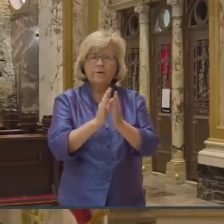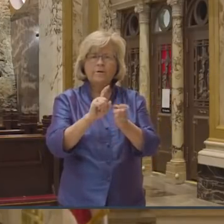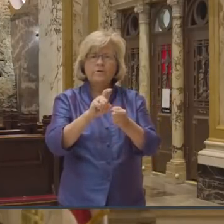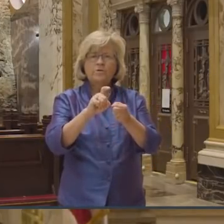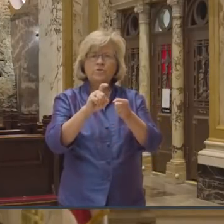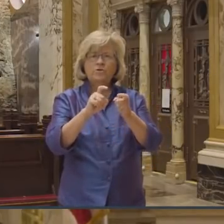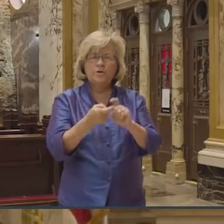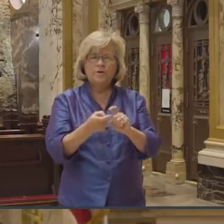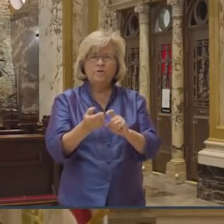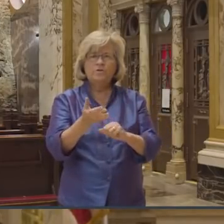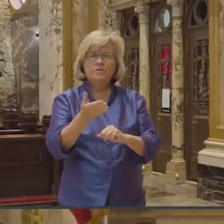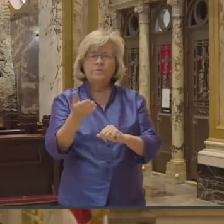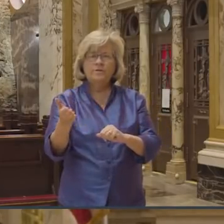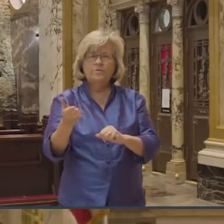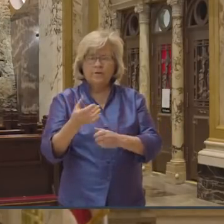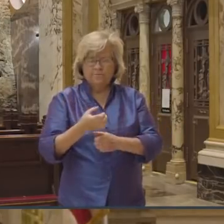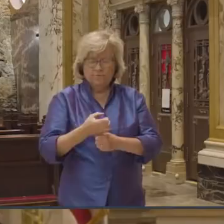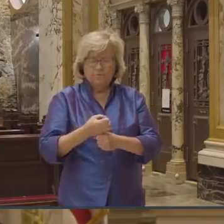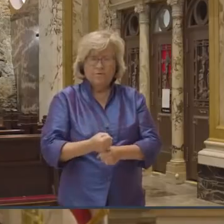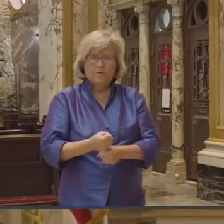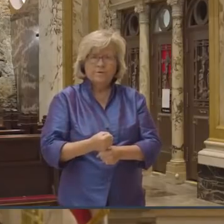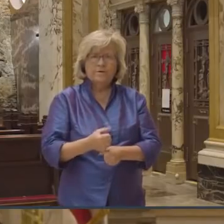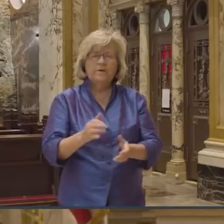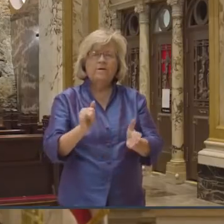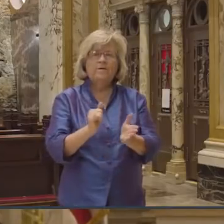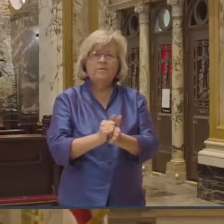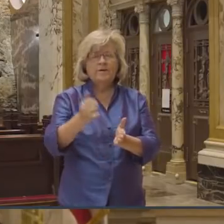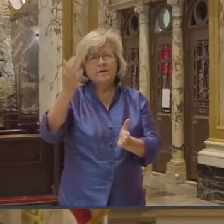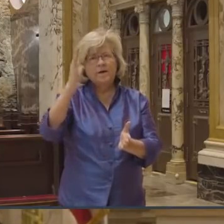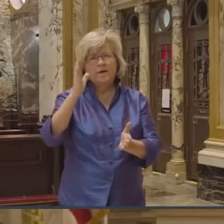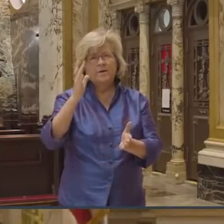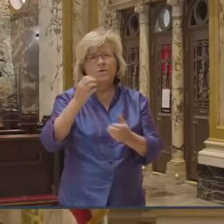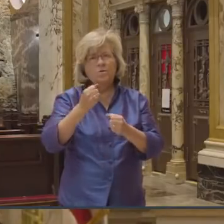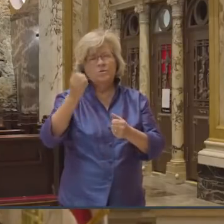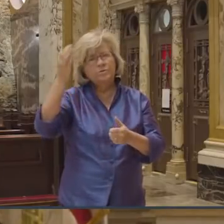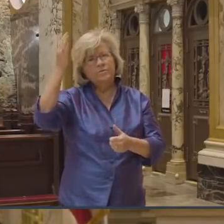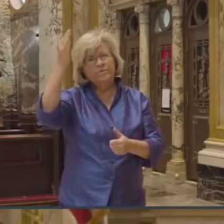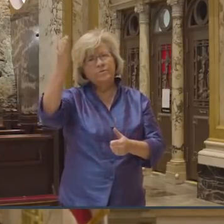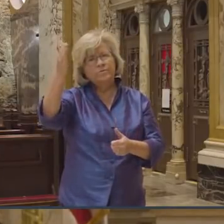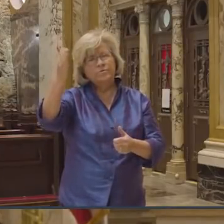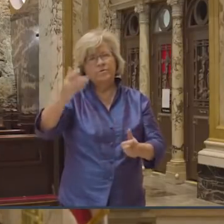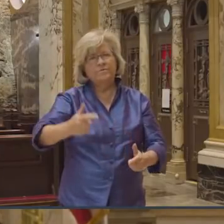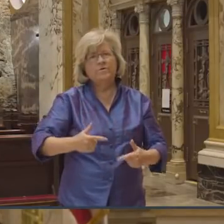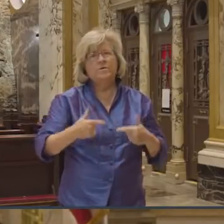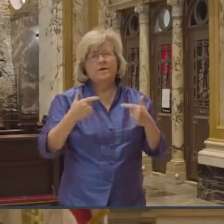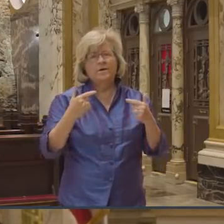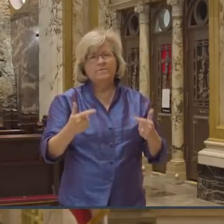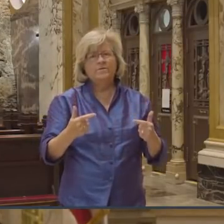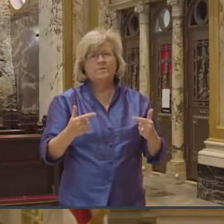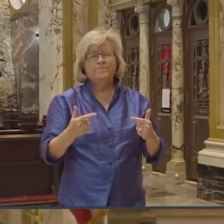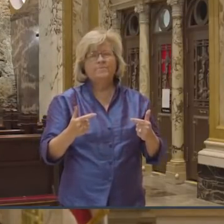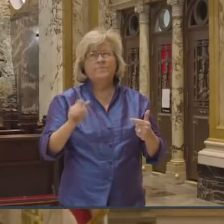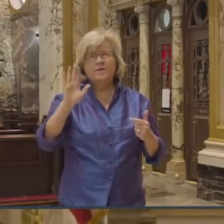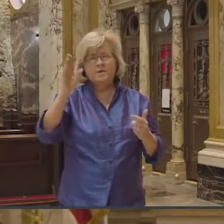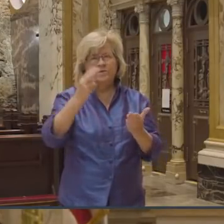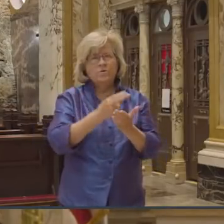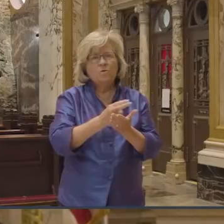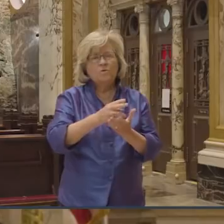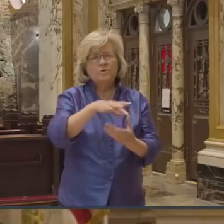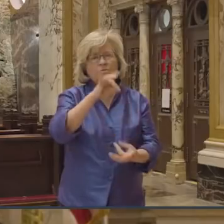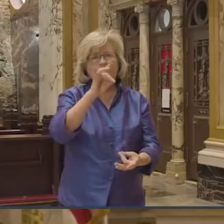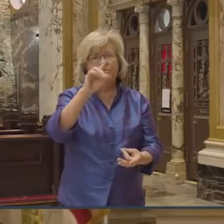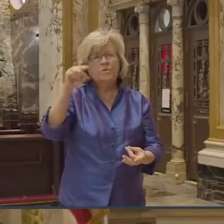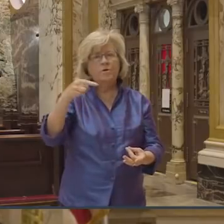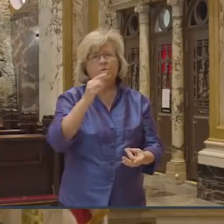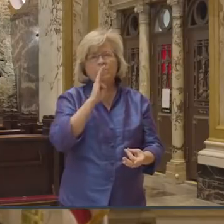day, and we have to trust that God holds the future of our lives in his loving hands, and his Holy Spirit will always